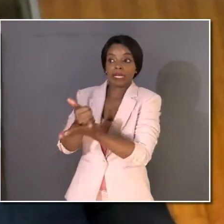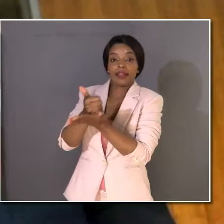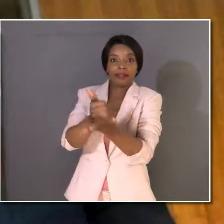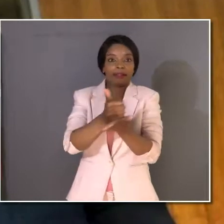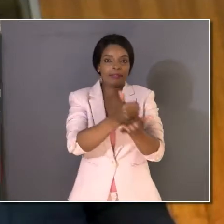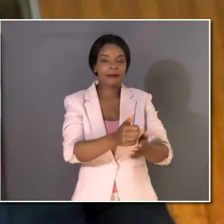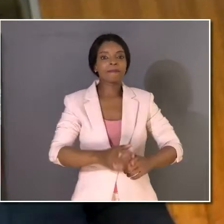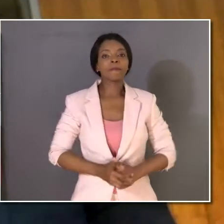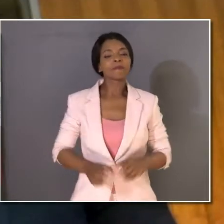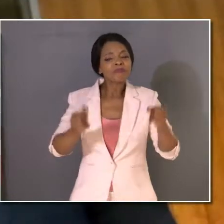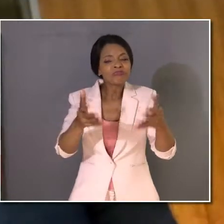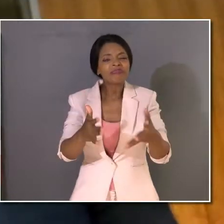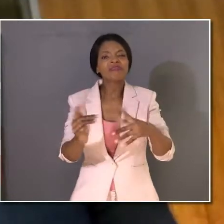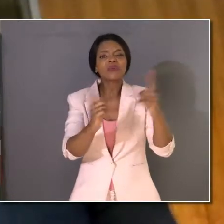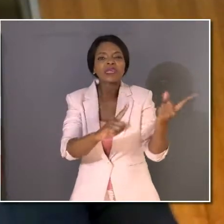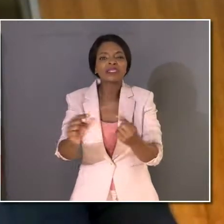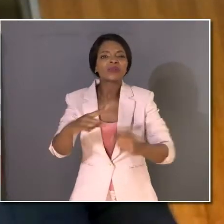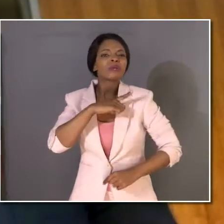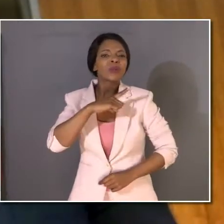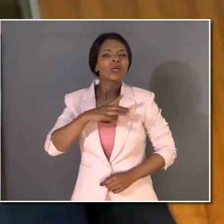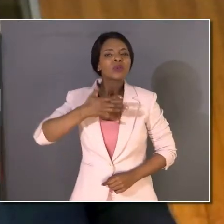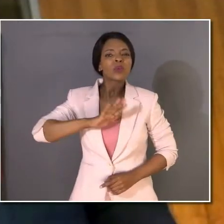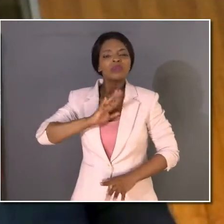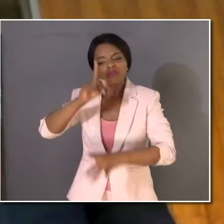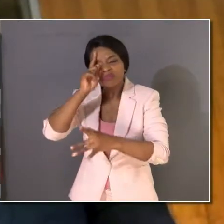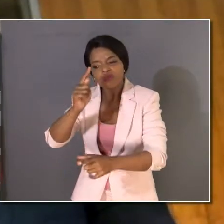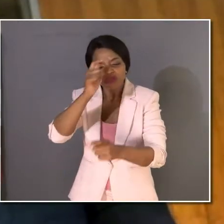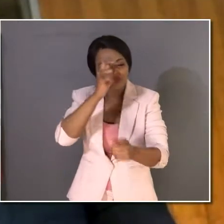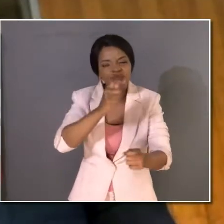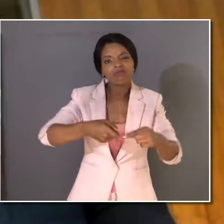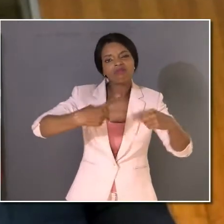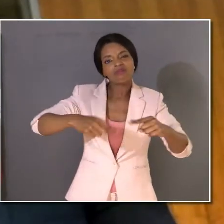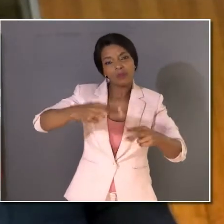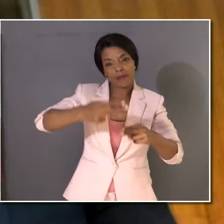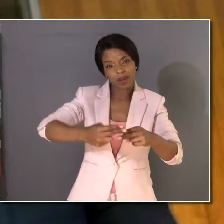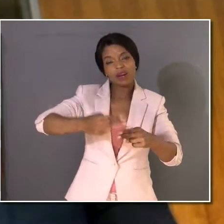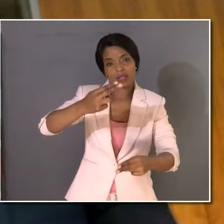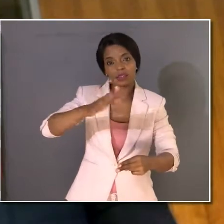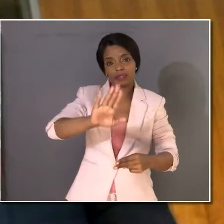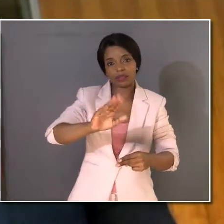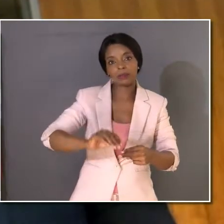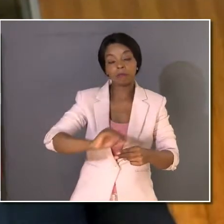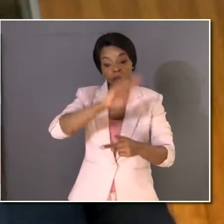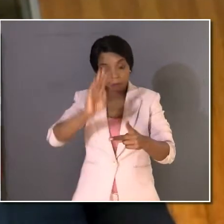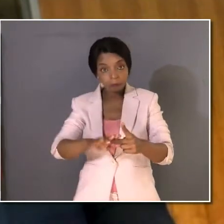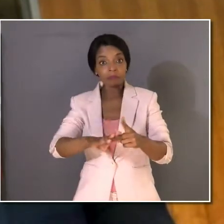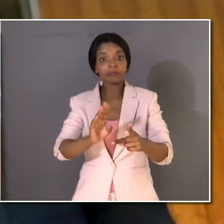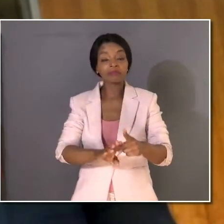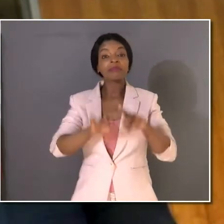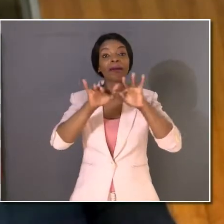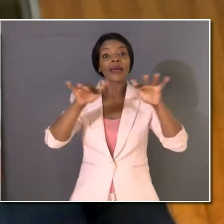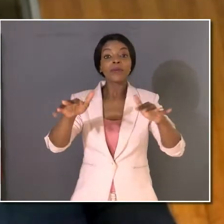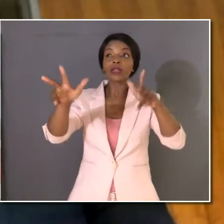the extraordinary finalists, but also because we wanted to help you, the audience, and our clients and